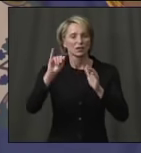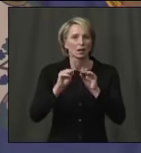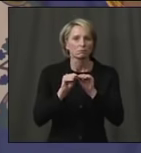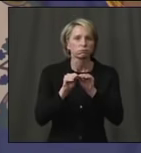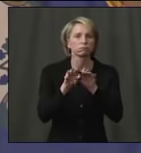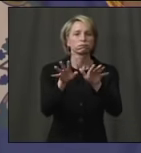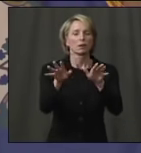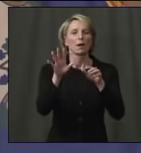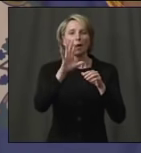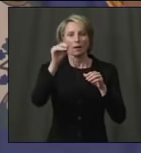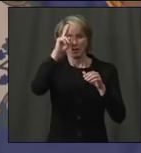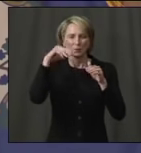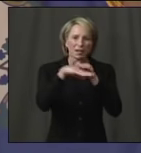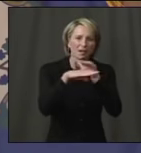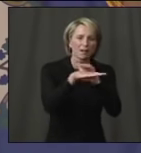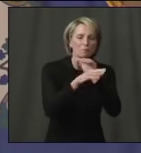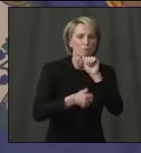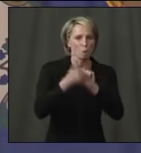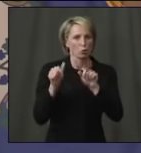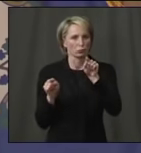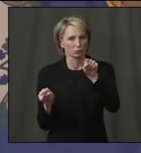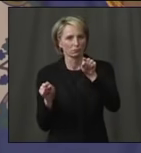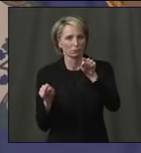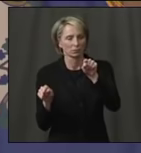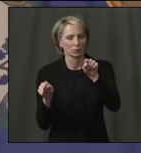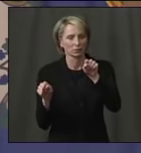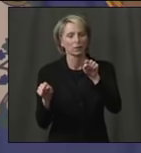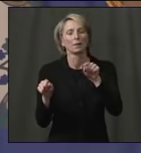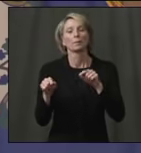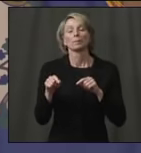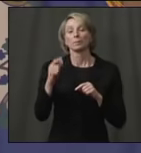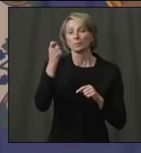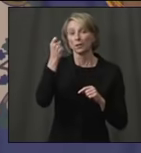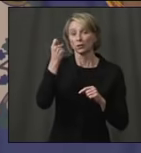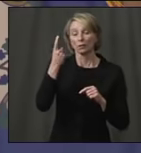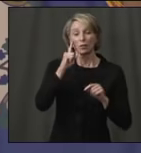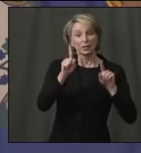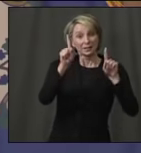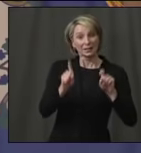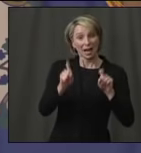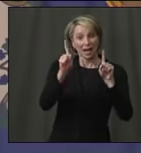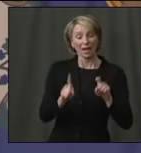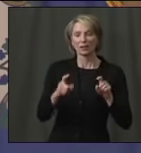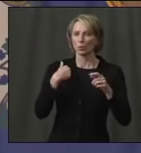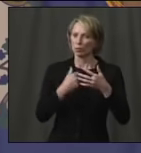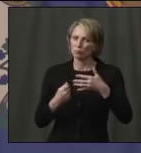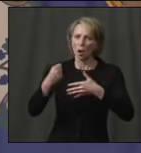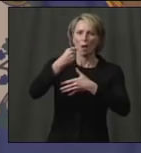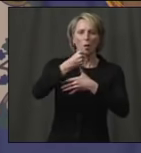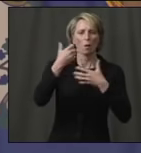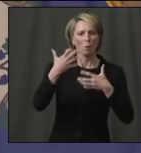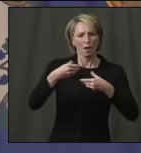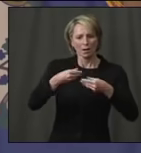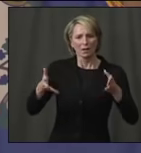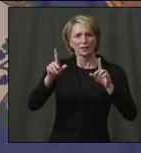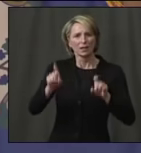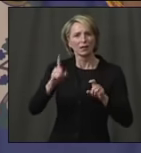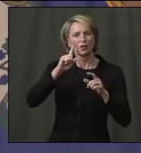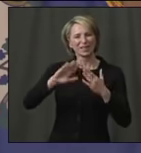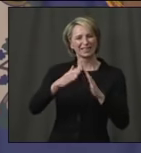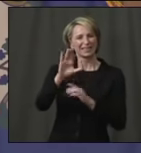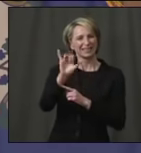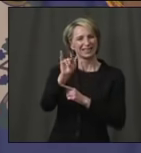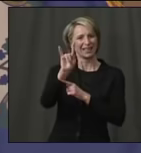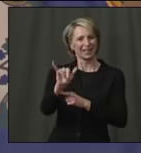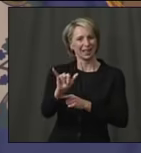the fastest. And when it comes to testing, we're going to be prioritizing those communities, because those are the communities where you can